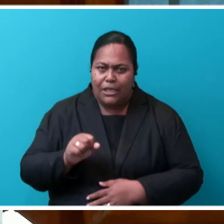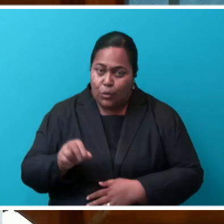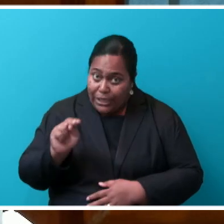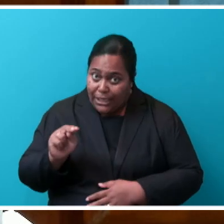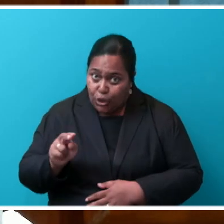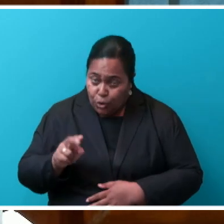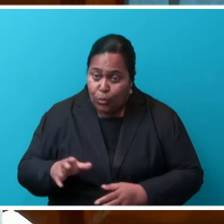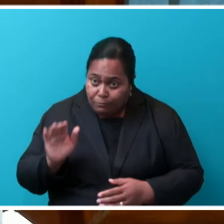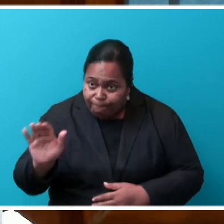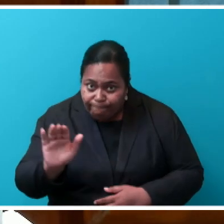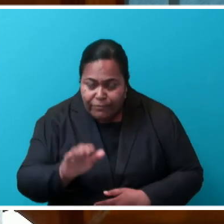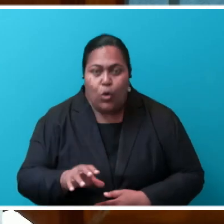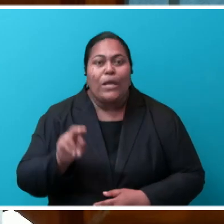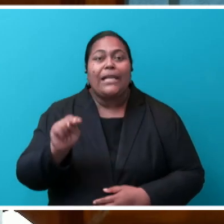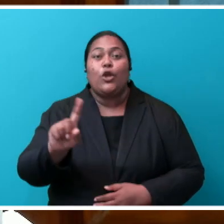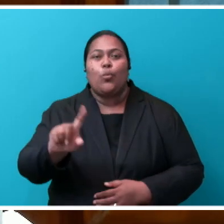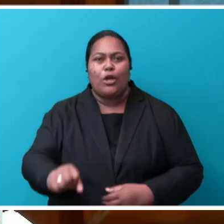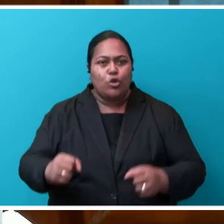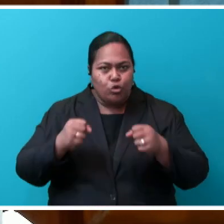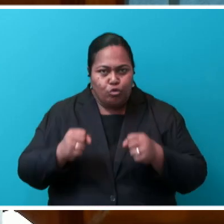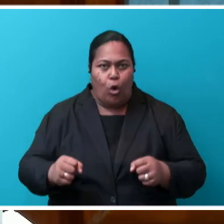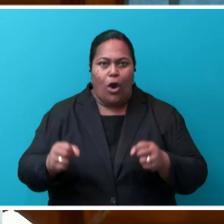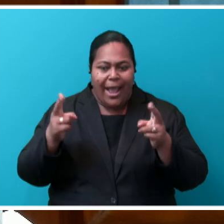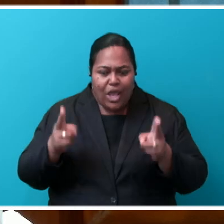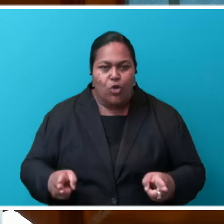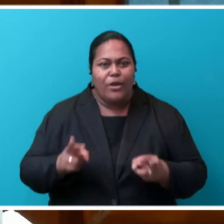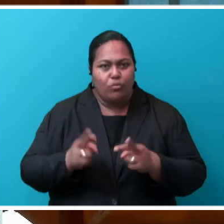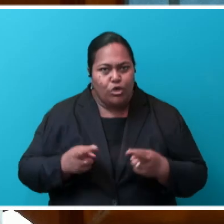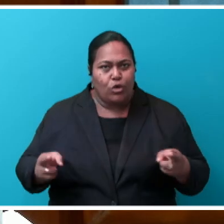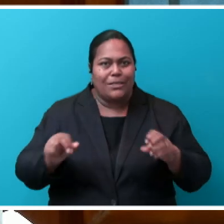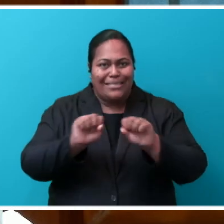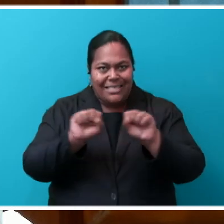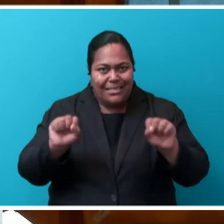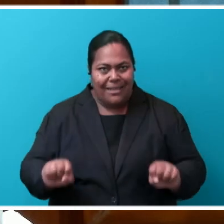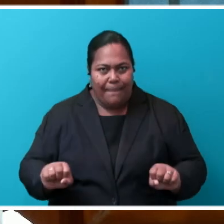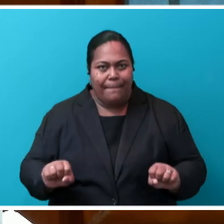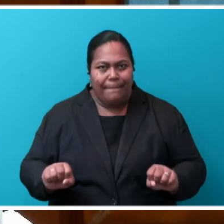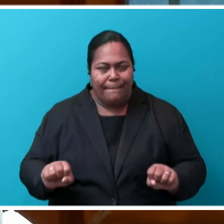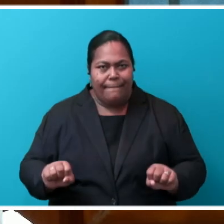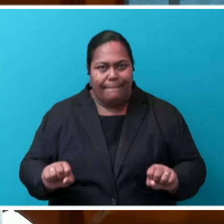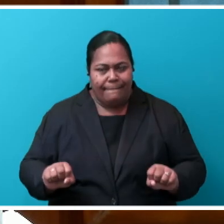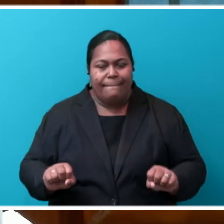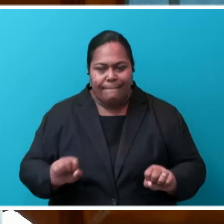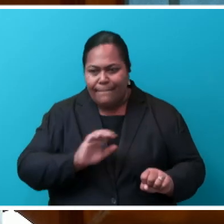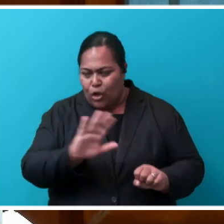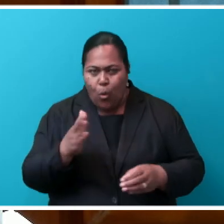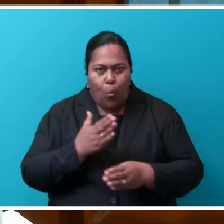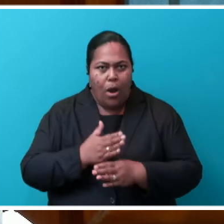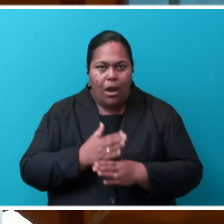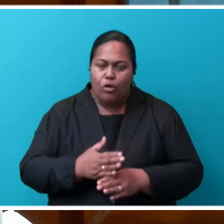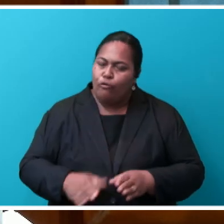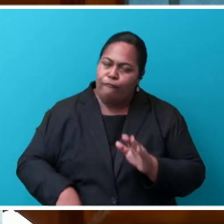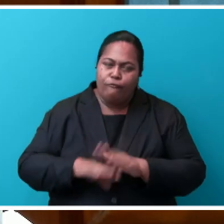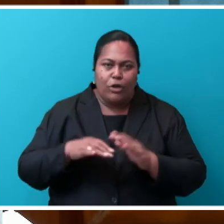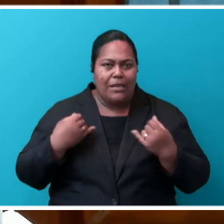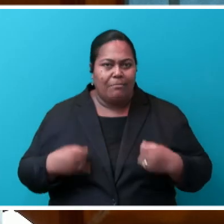will require strengthened comprehensive HR system and mechanisms to fully implement it. Mr. Speaker,